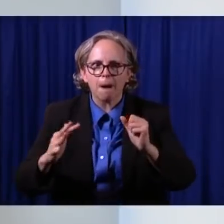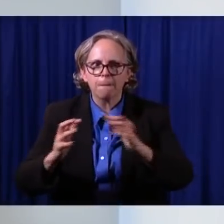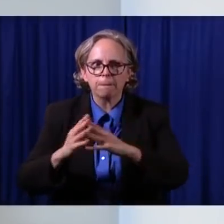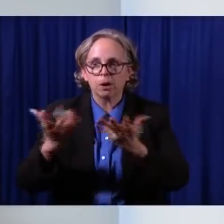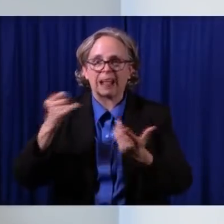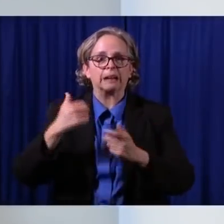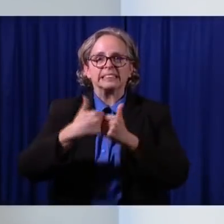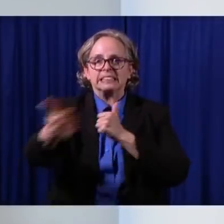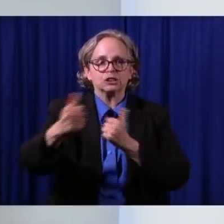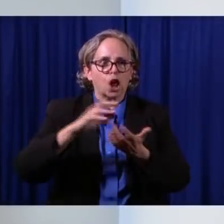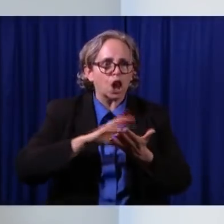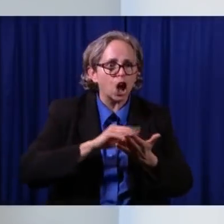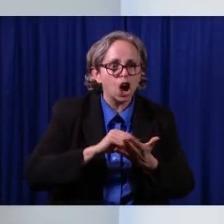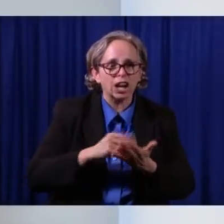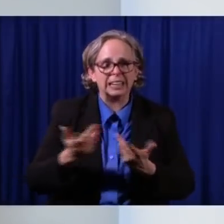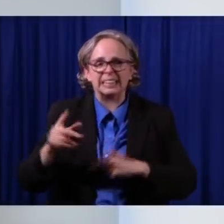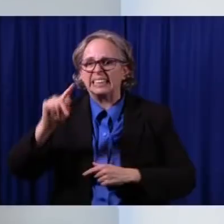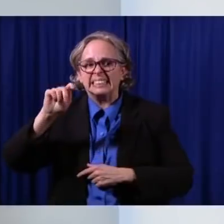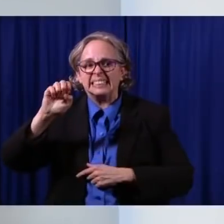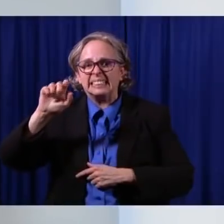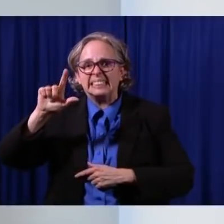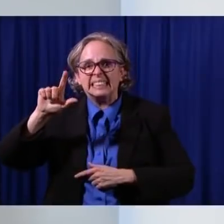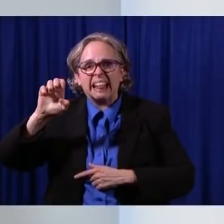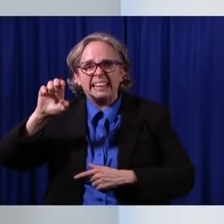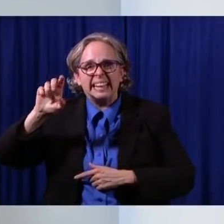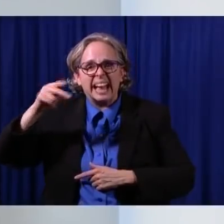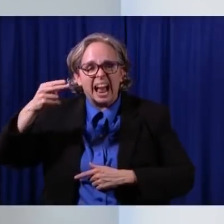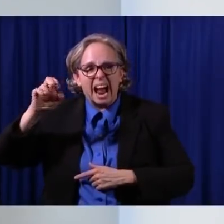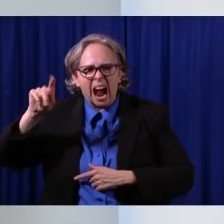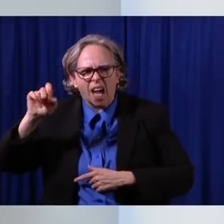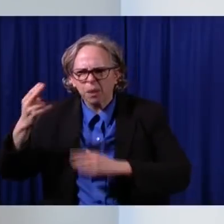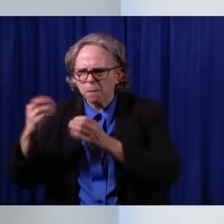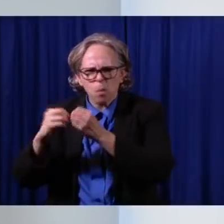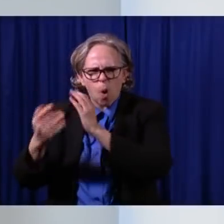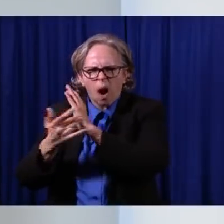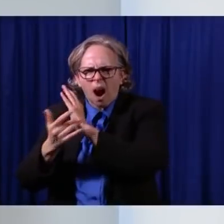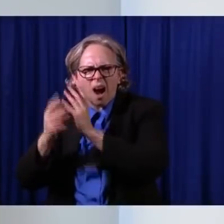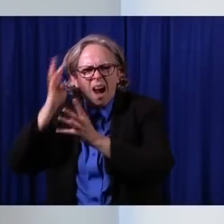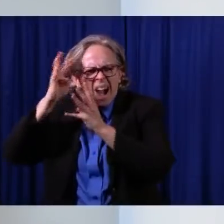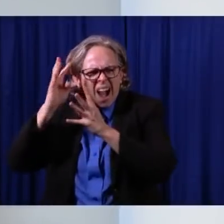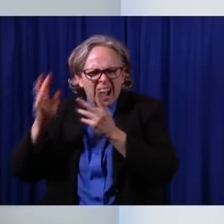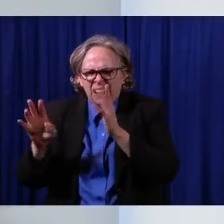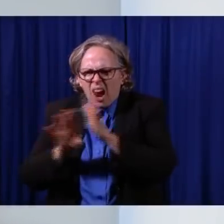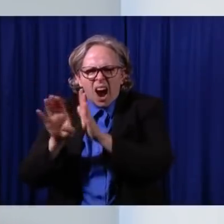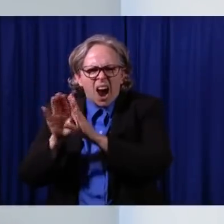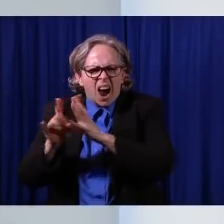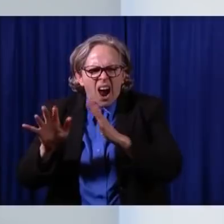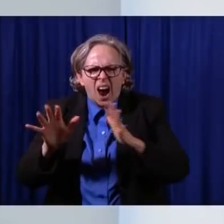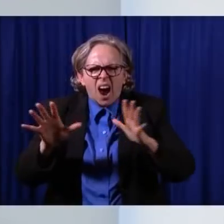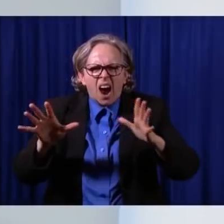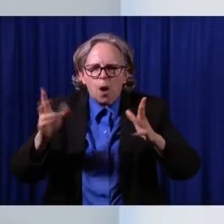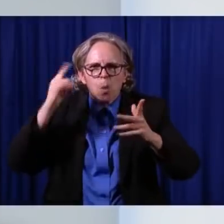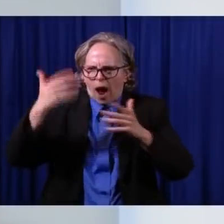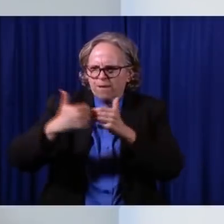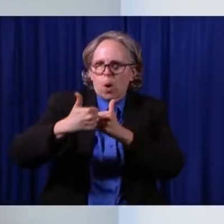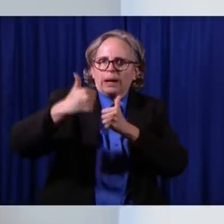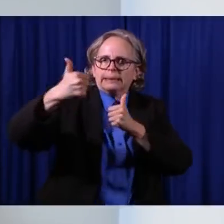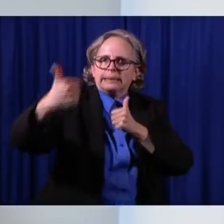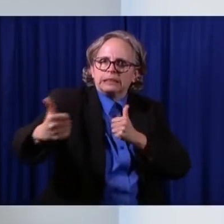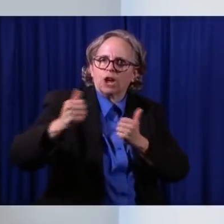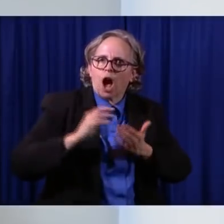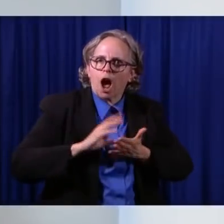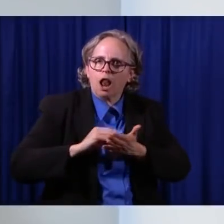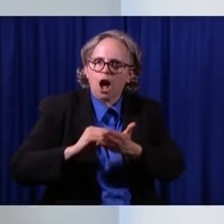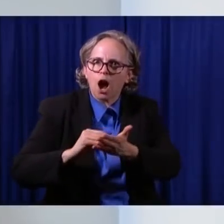develop, and more technologies continue to be developed to address distance learning